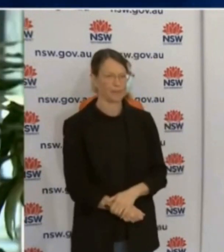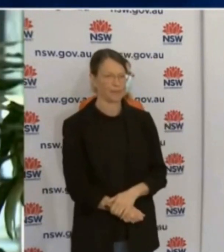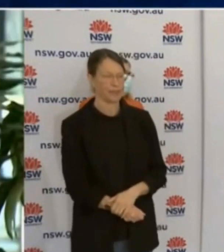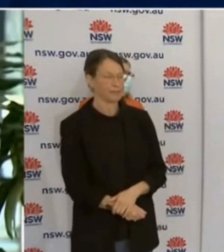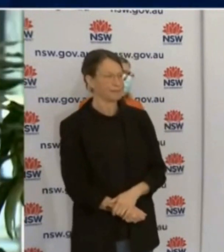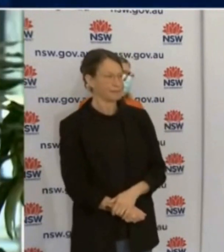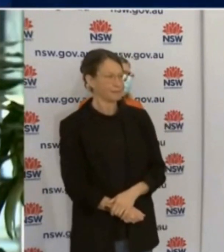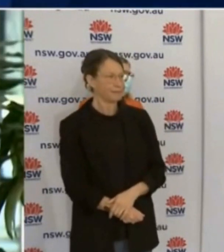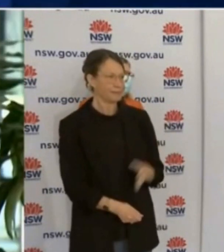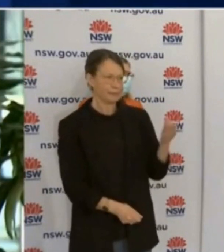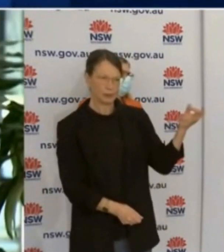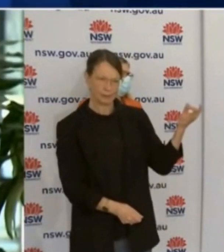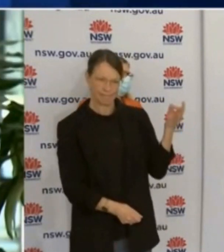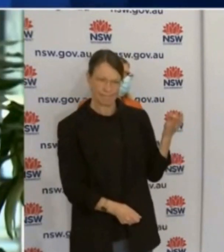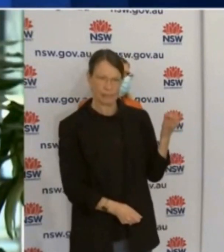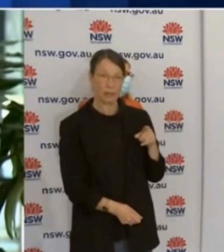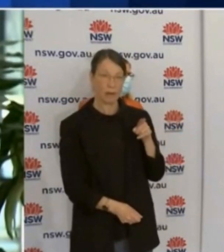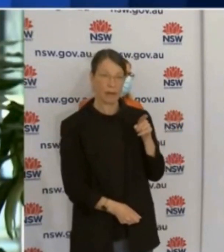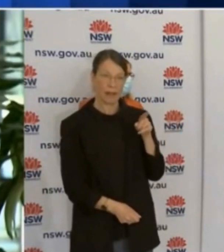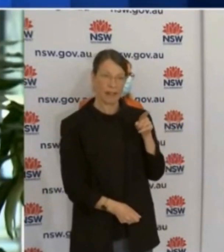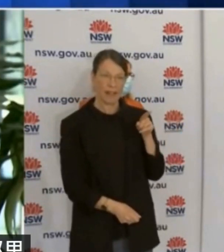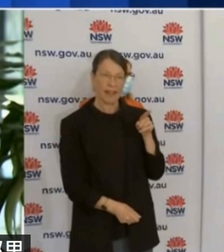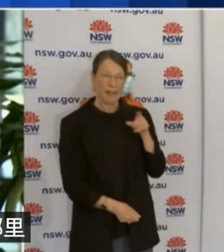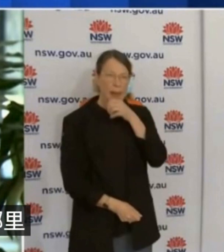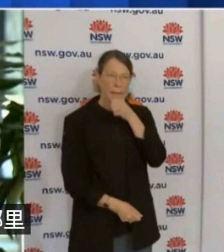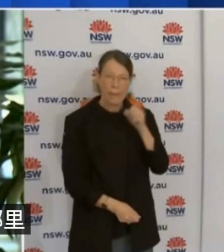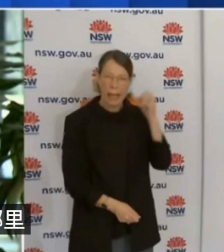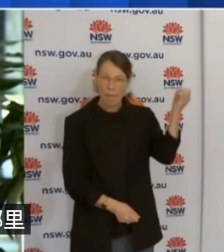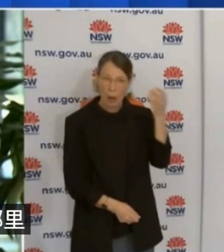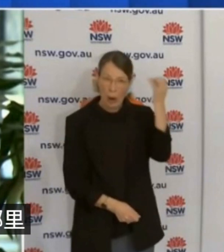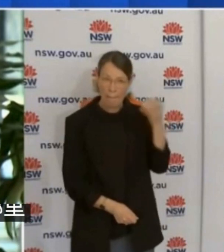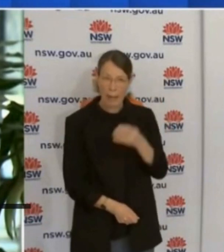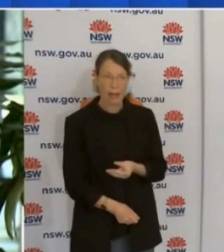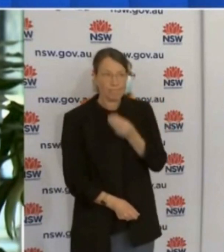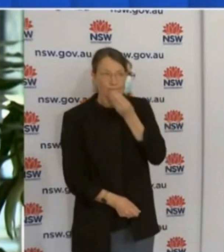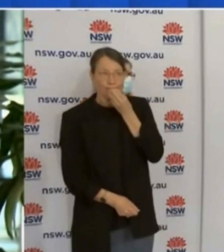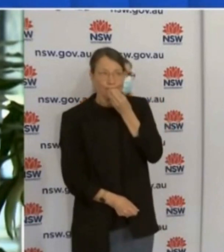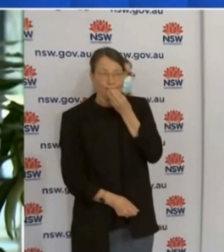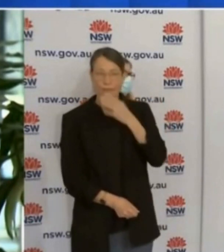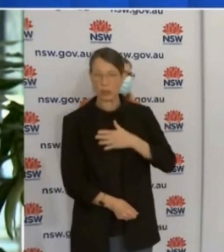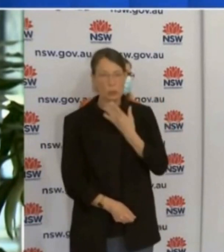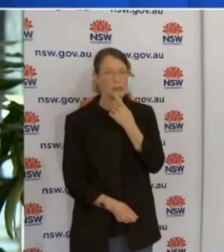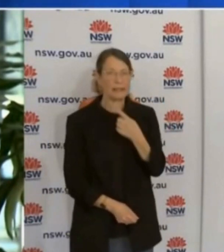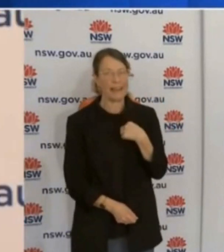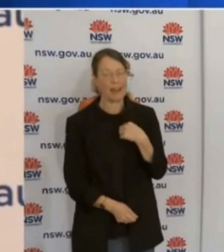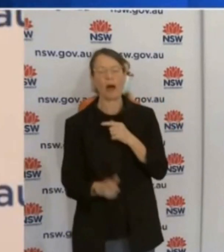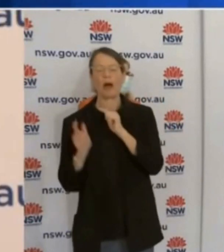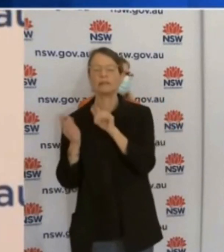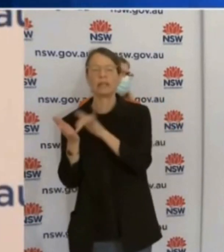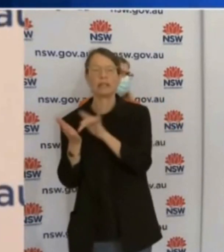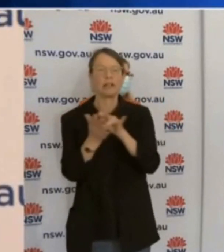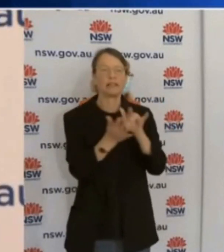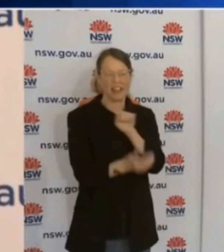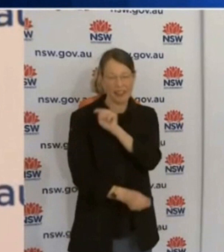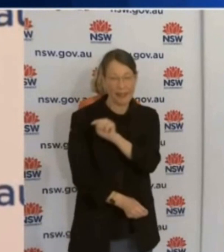gentleman? Is he not cooperating with authorities? Is he not telling them where he's been? There's been reports that he's not a believer in COVID as such and therefore is